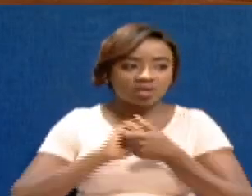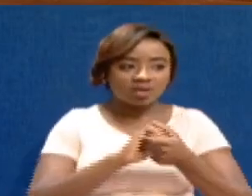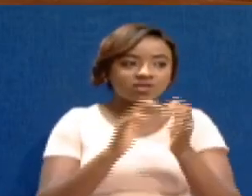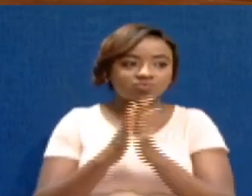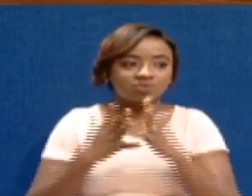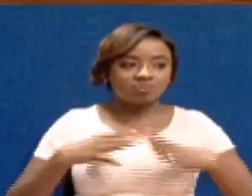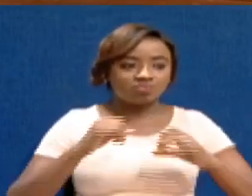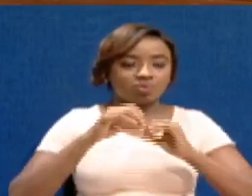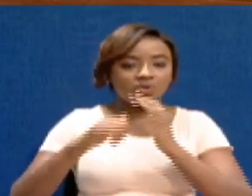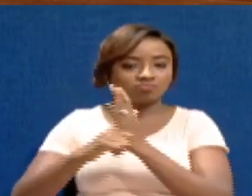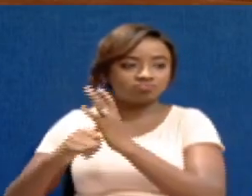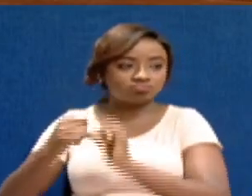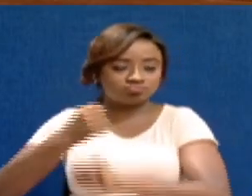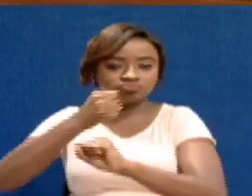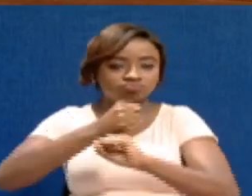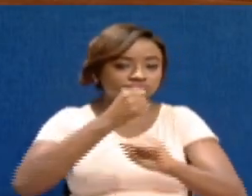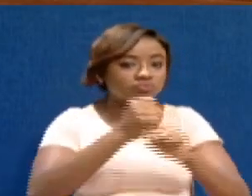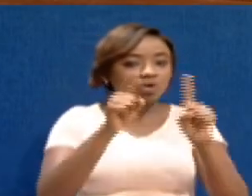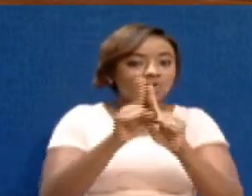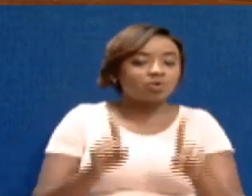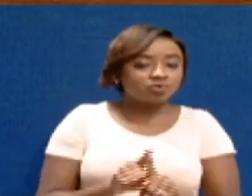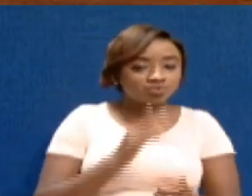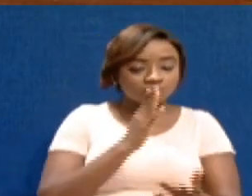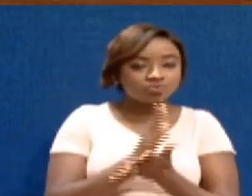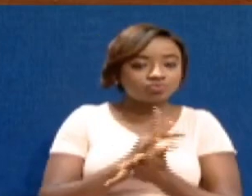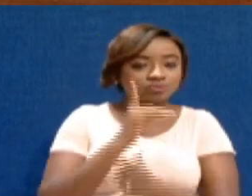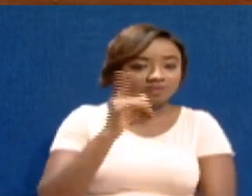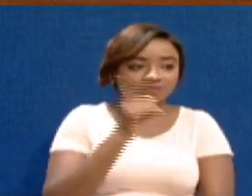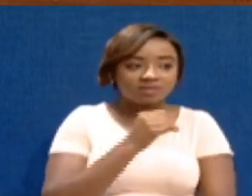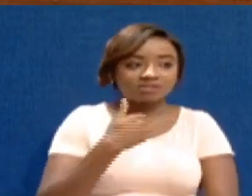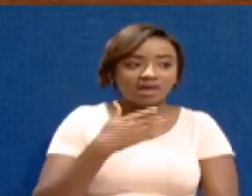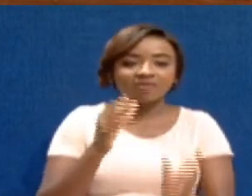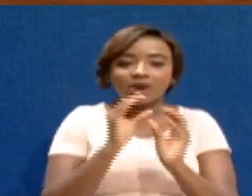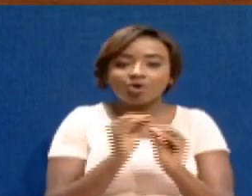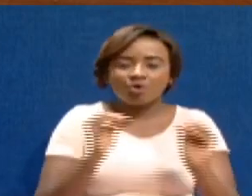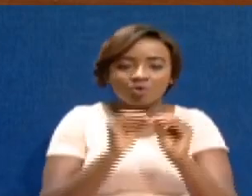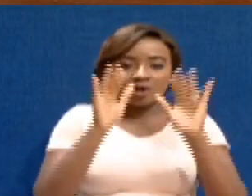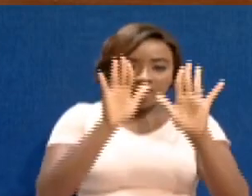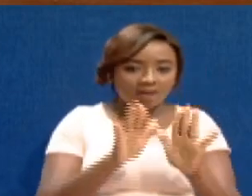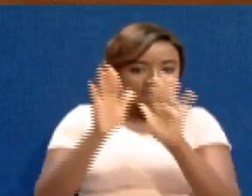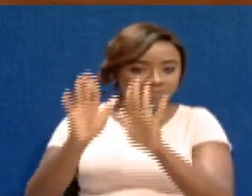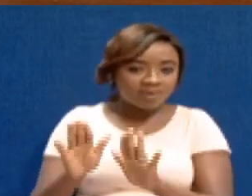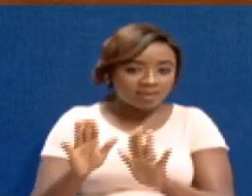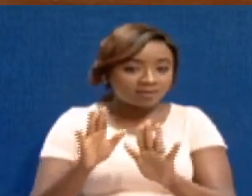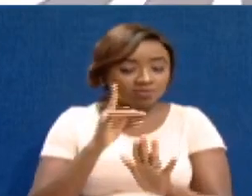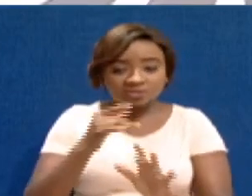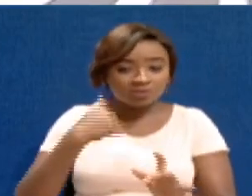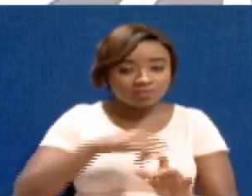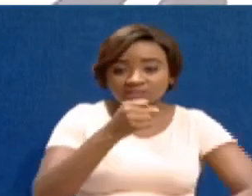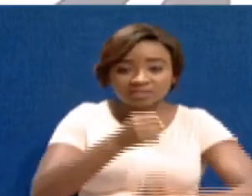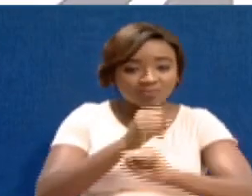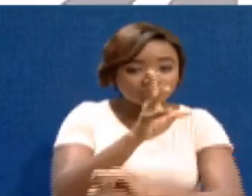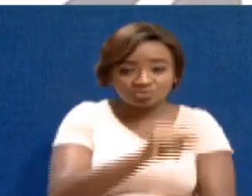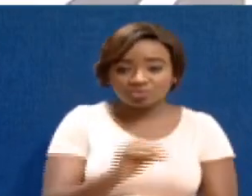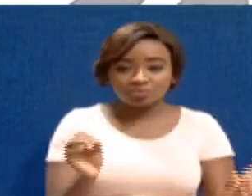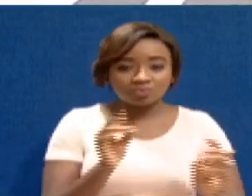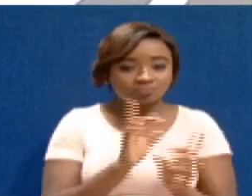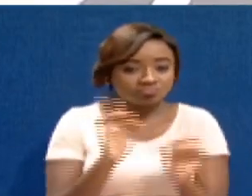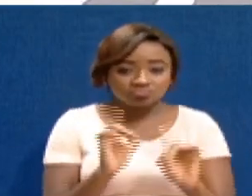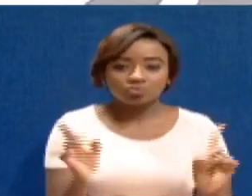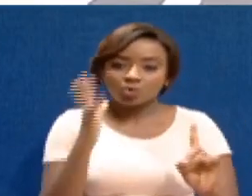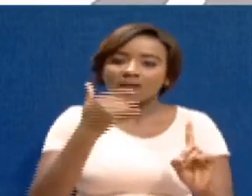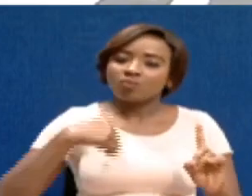not, those. So let's shelve those examples. The times of the Civil War in the US, that was the time when people